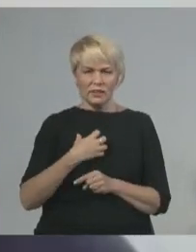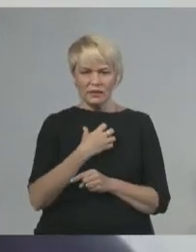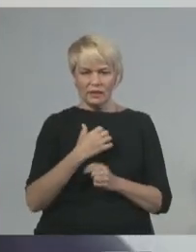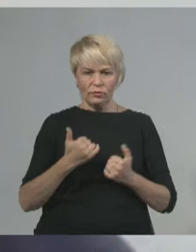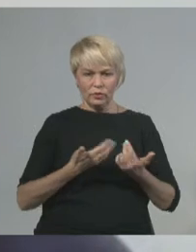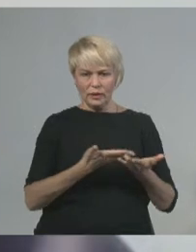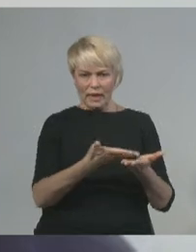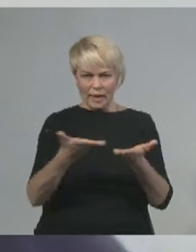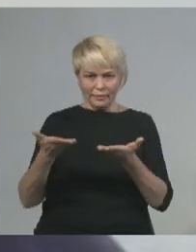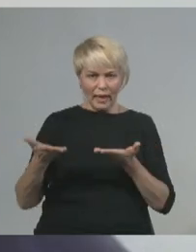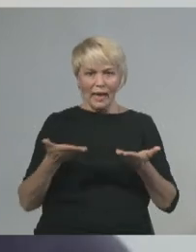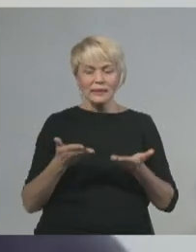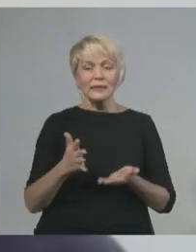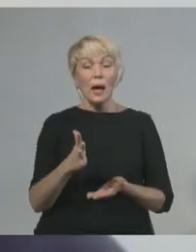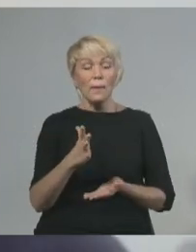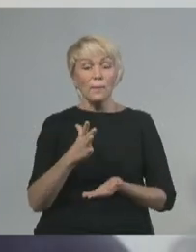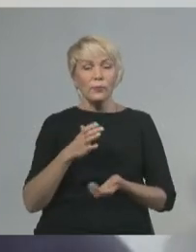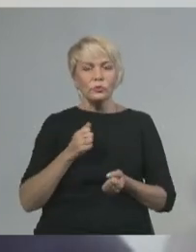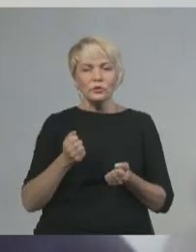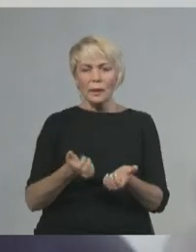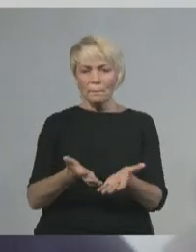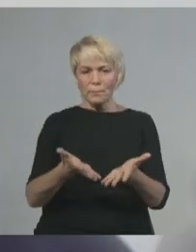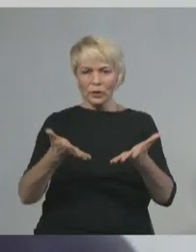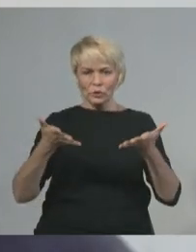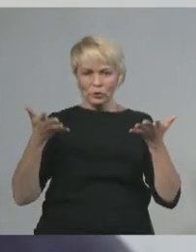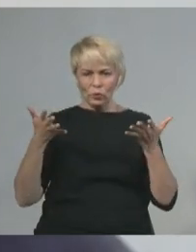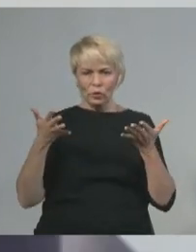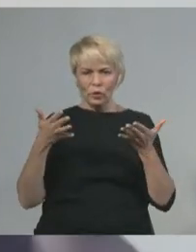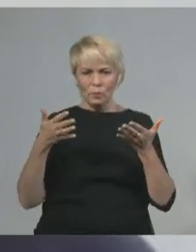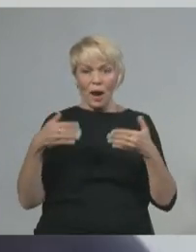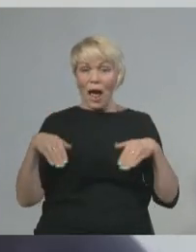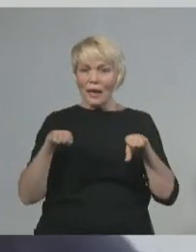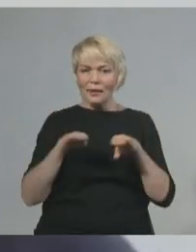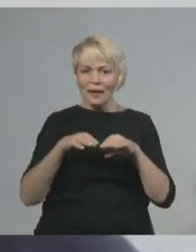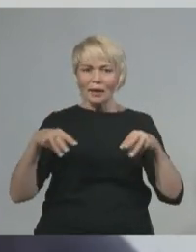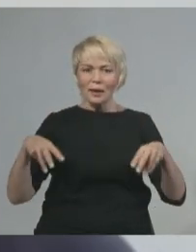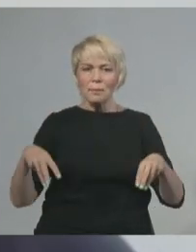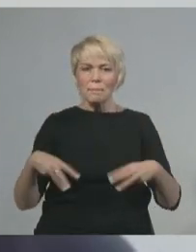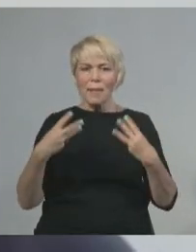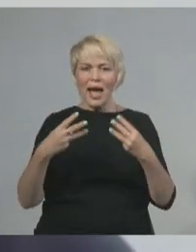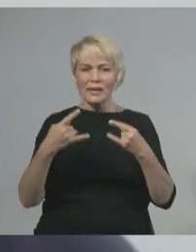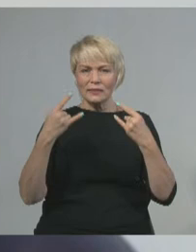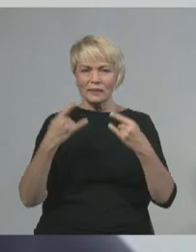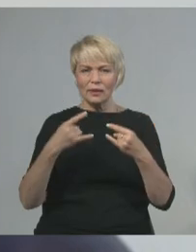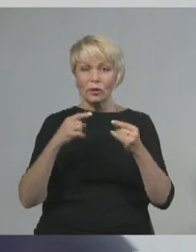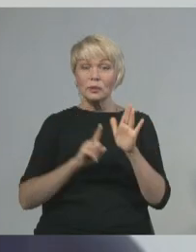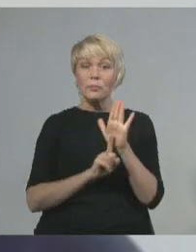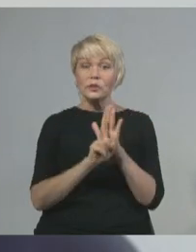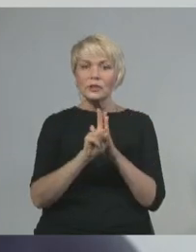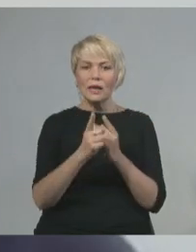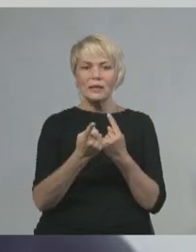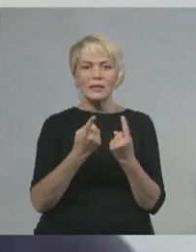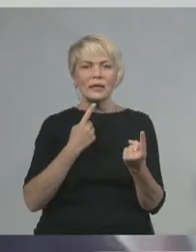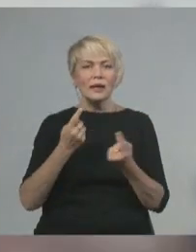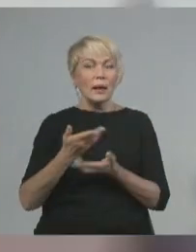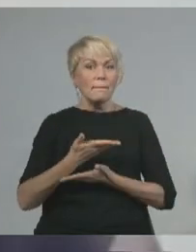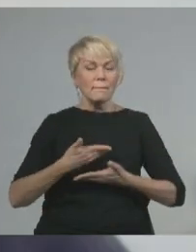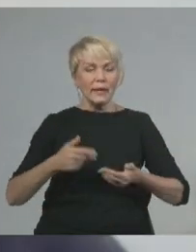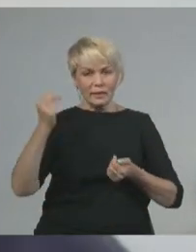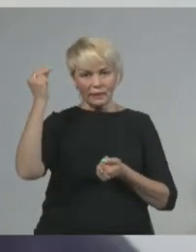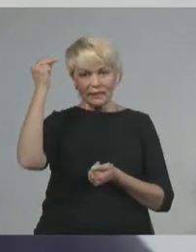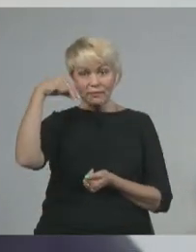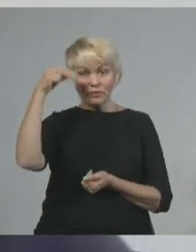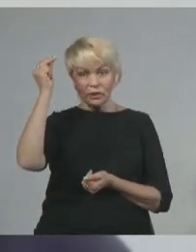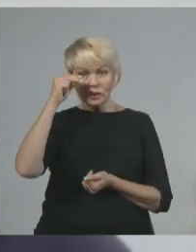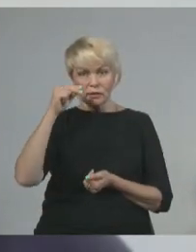media in established dialogue i think that the work of us we have learned that the work of us as a media outlet doesn't end